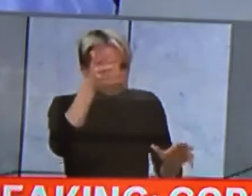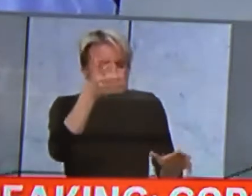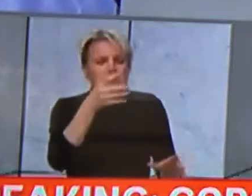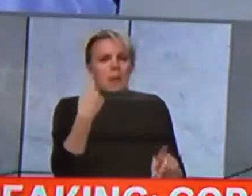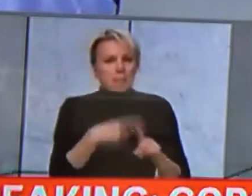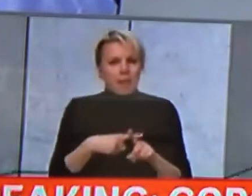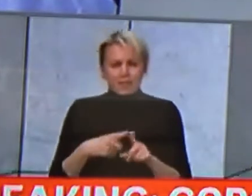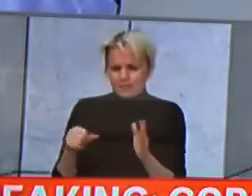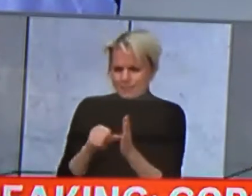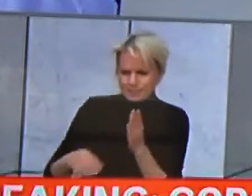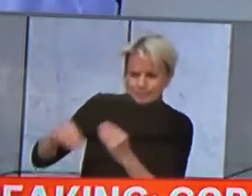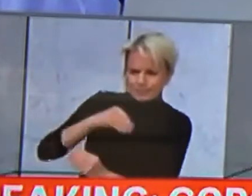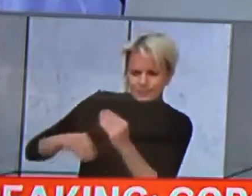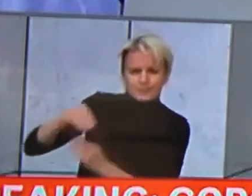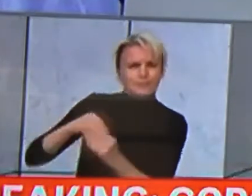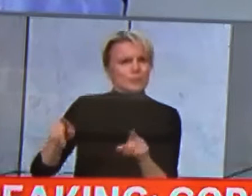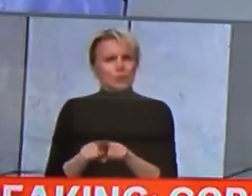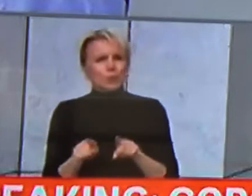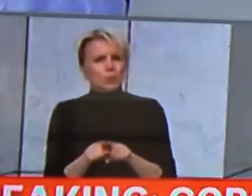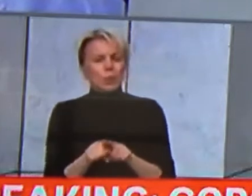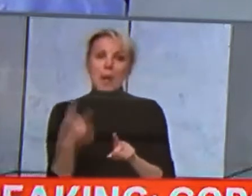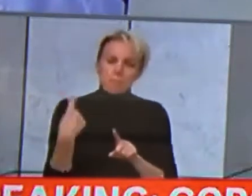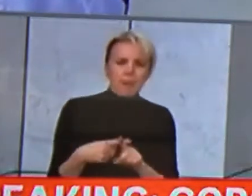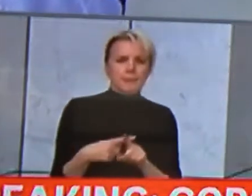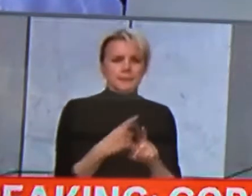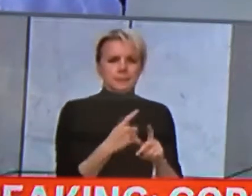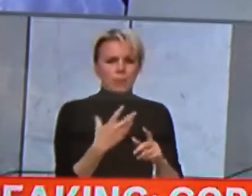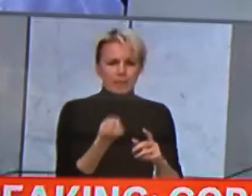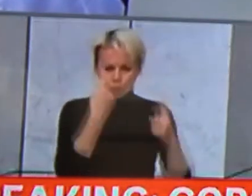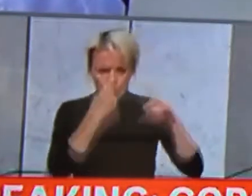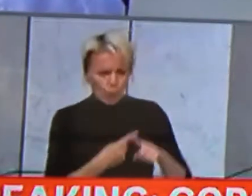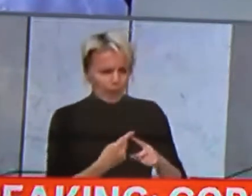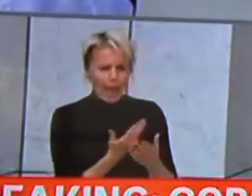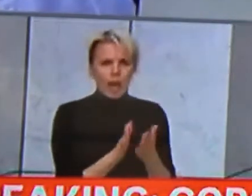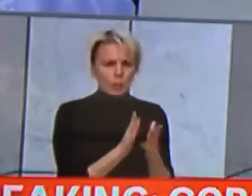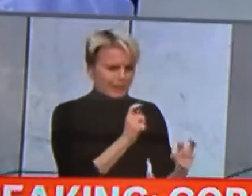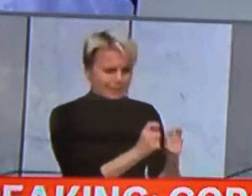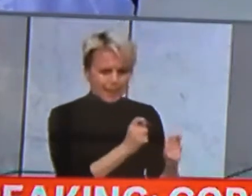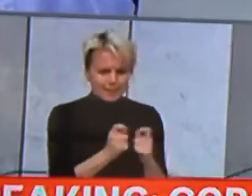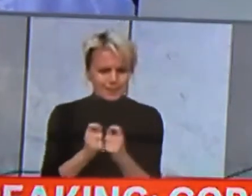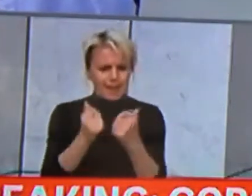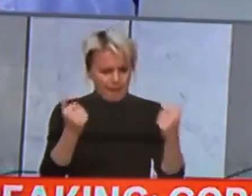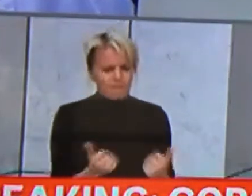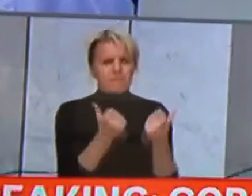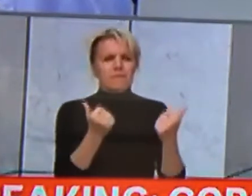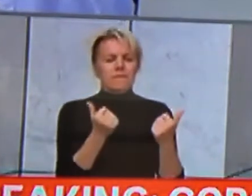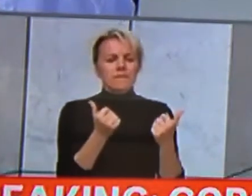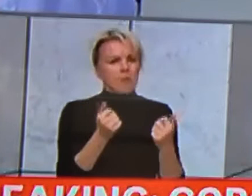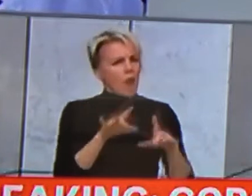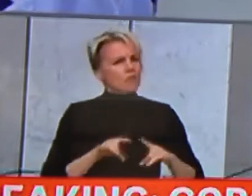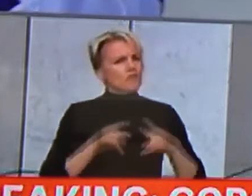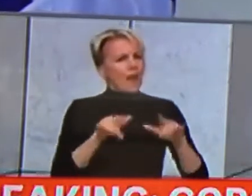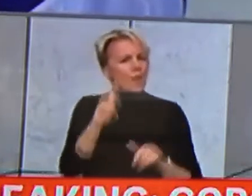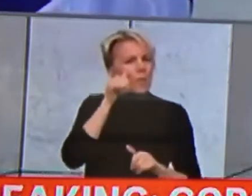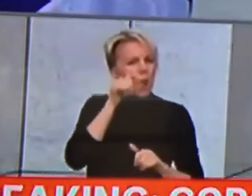commonality. Testing, so important, and the fact that Australia has, based on the data we have, one of, if not the highest